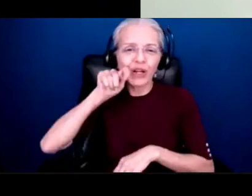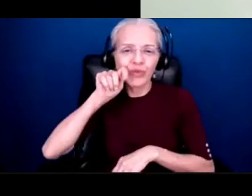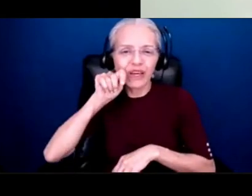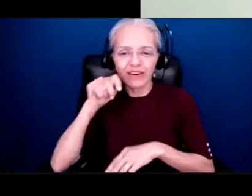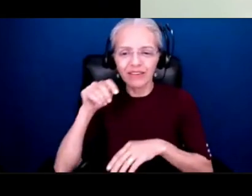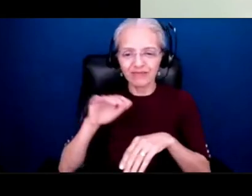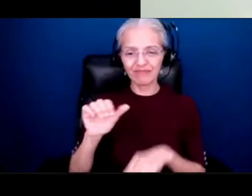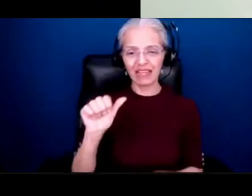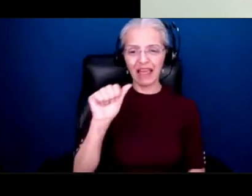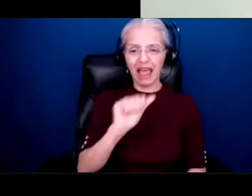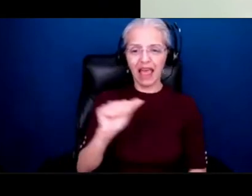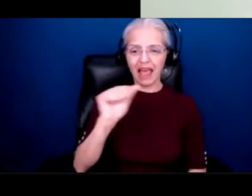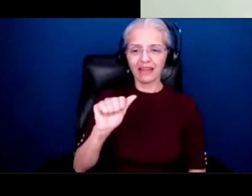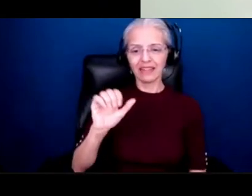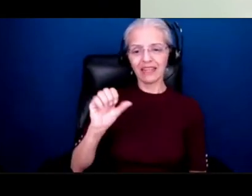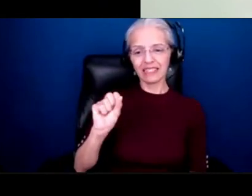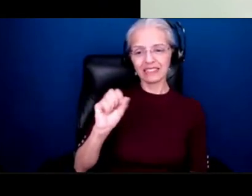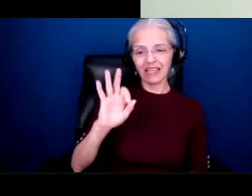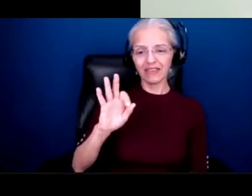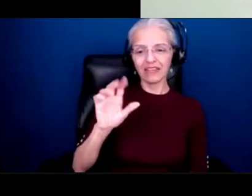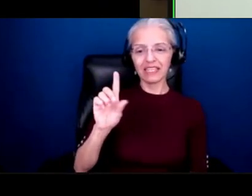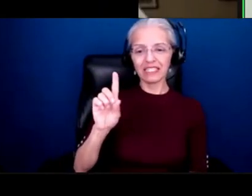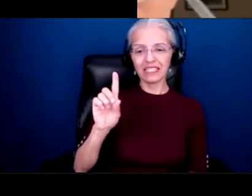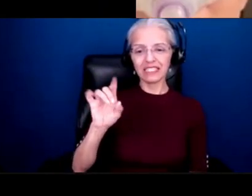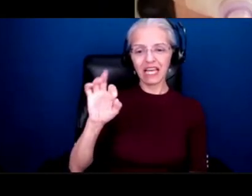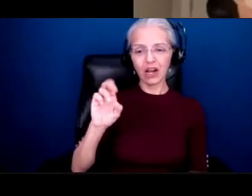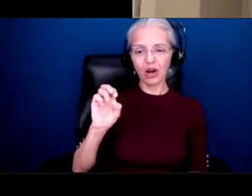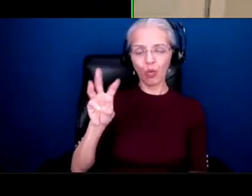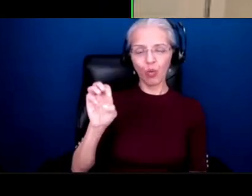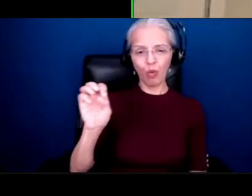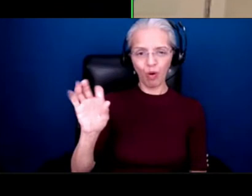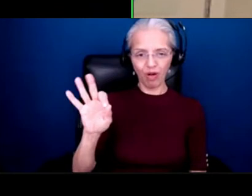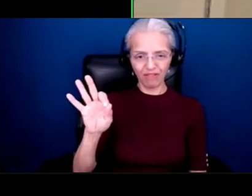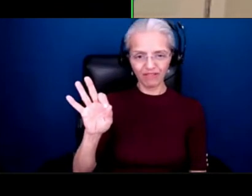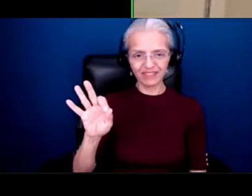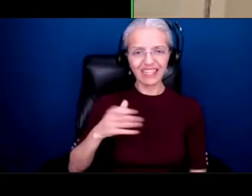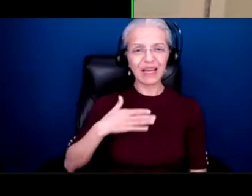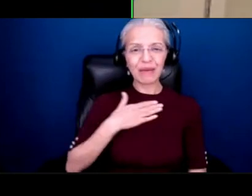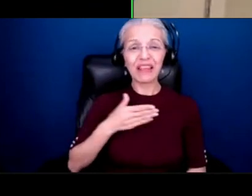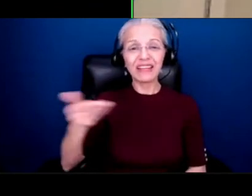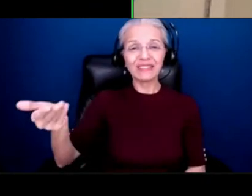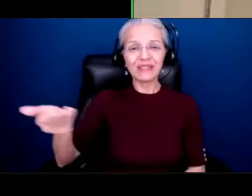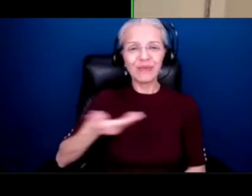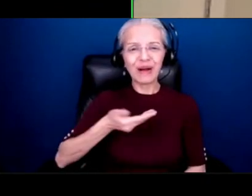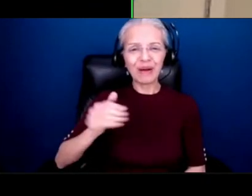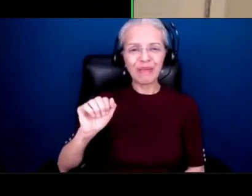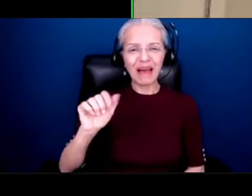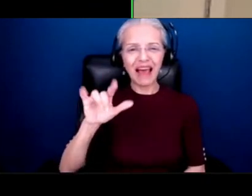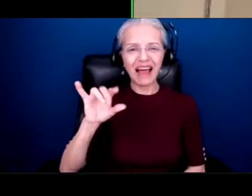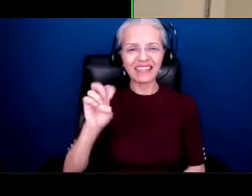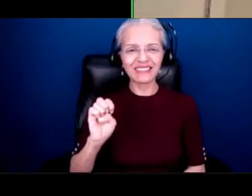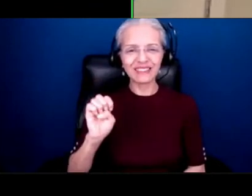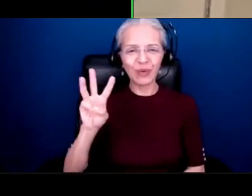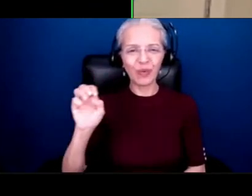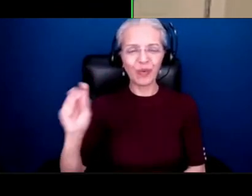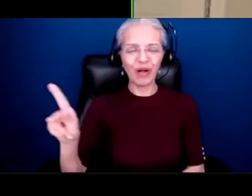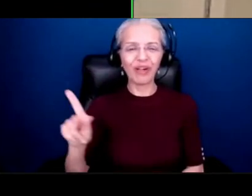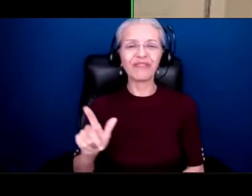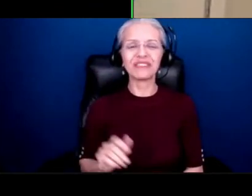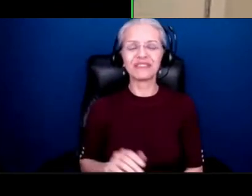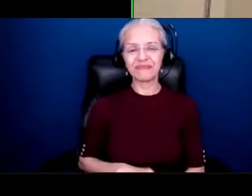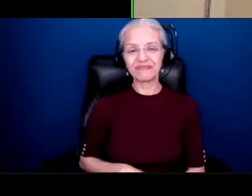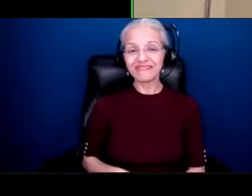Please help me welcome Alice Wong. Thank you, Bob. Hello,